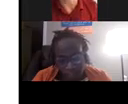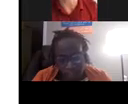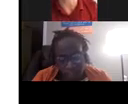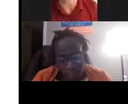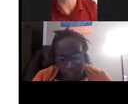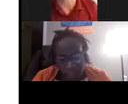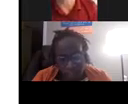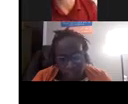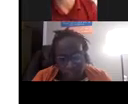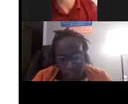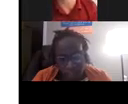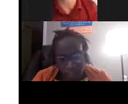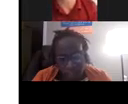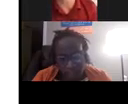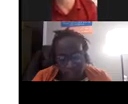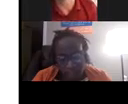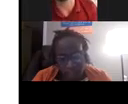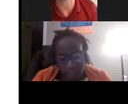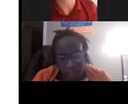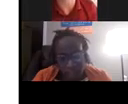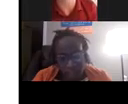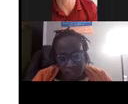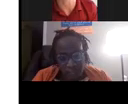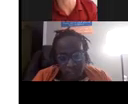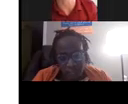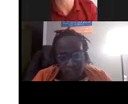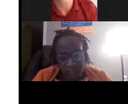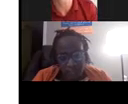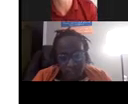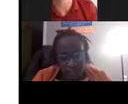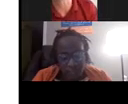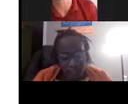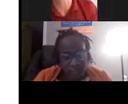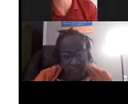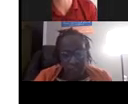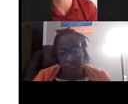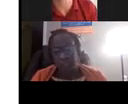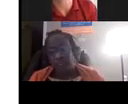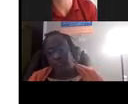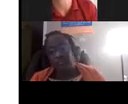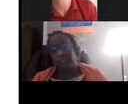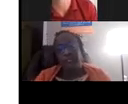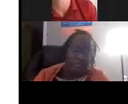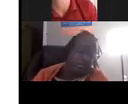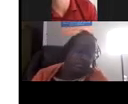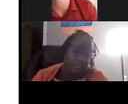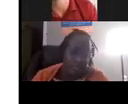to me in certain aspects of my calling, so much bigger than even